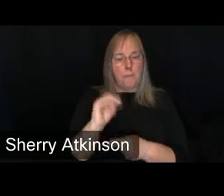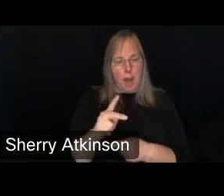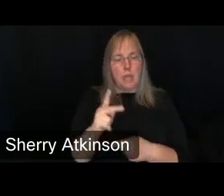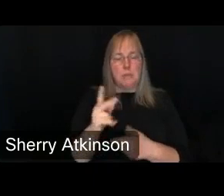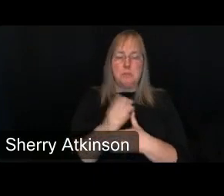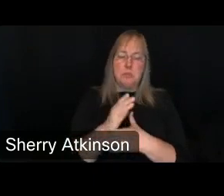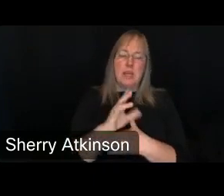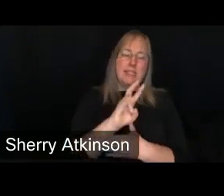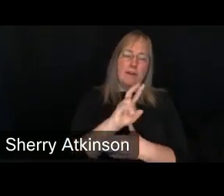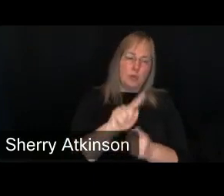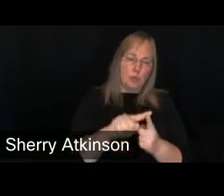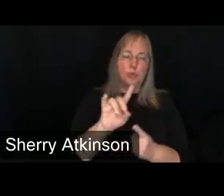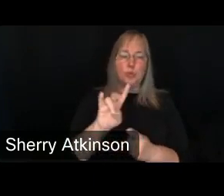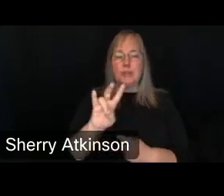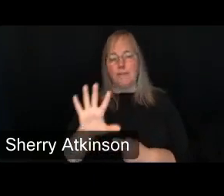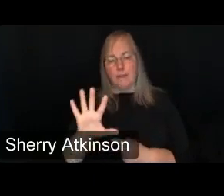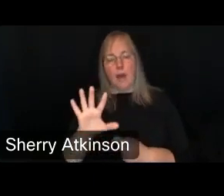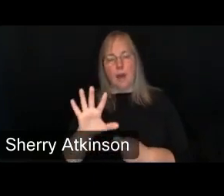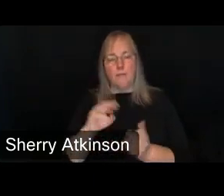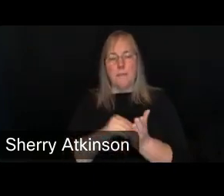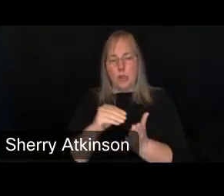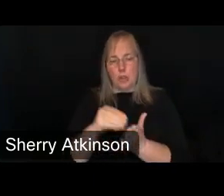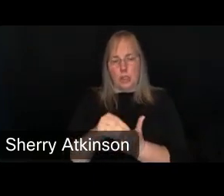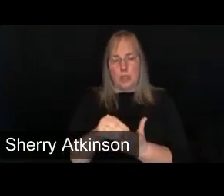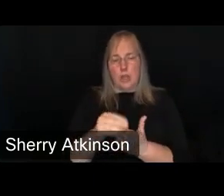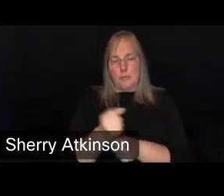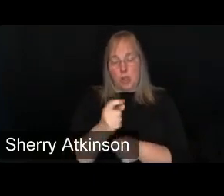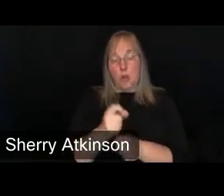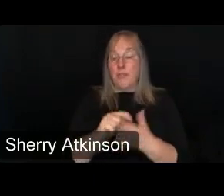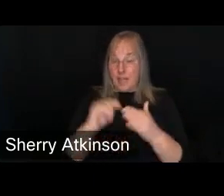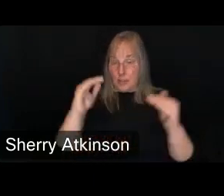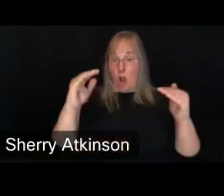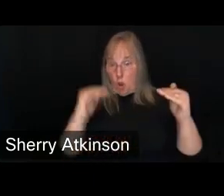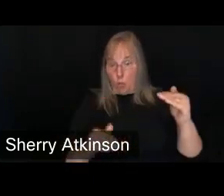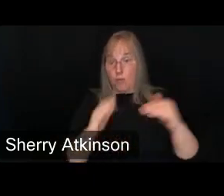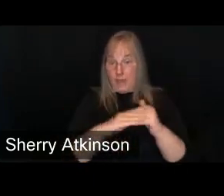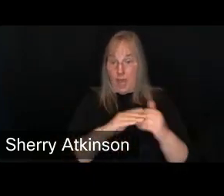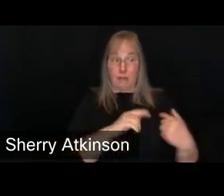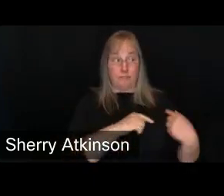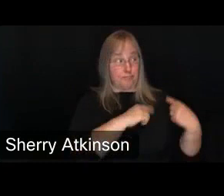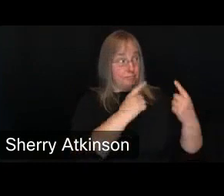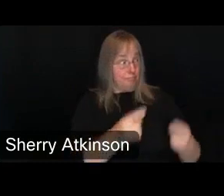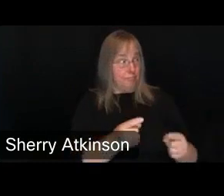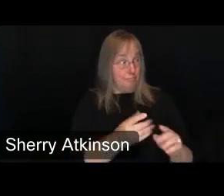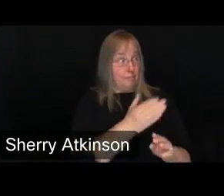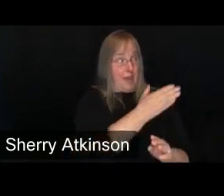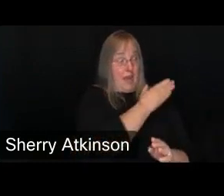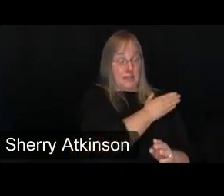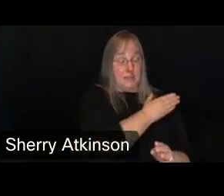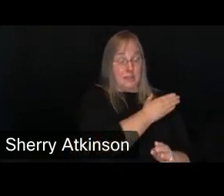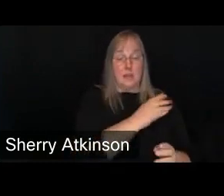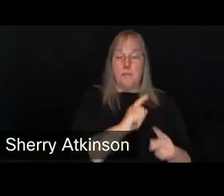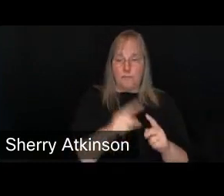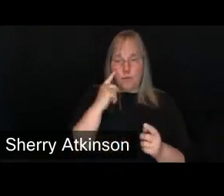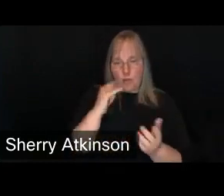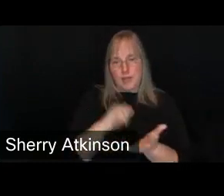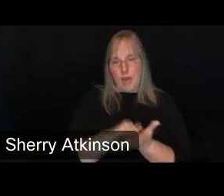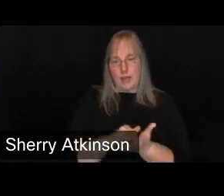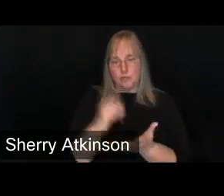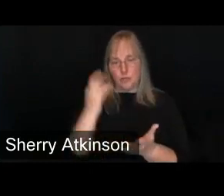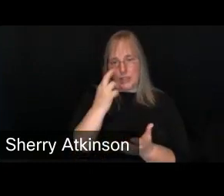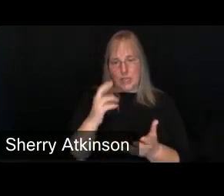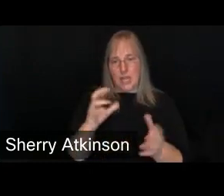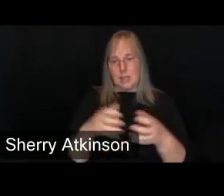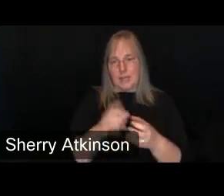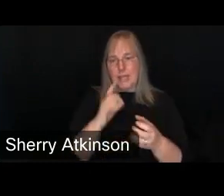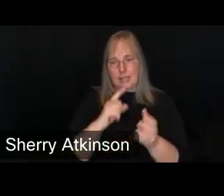actually lower than historical level for the very reason the committee has been highlighted in the report that the county's